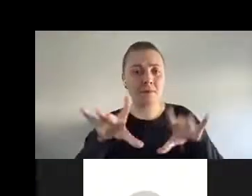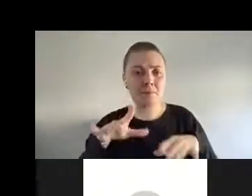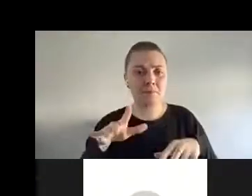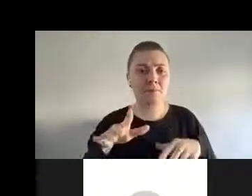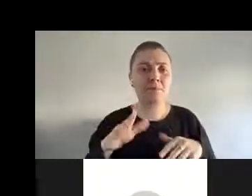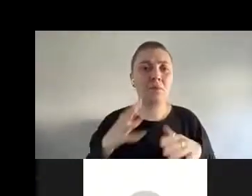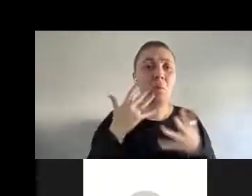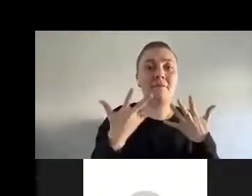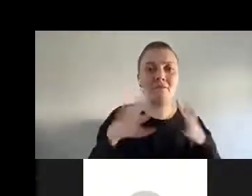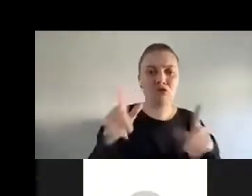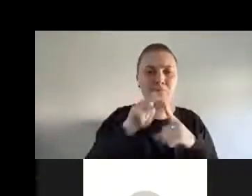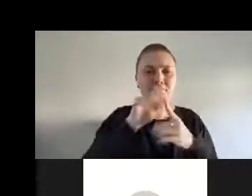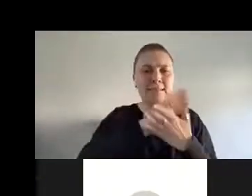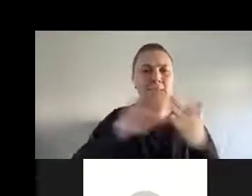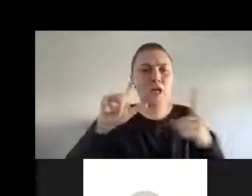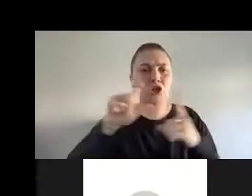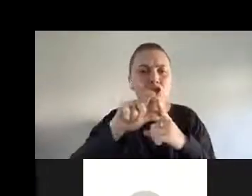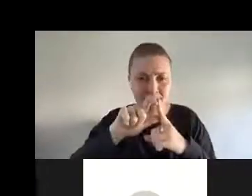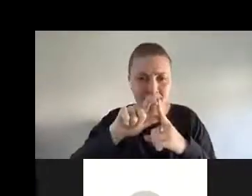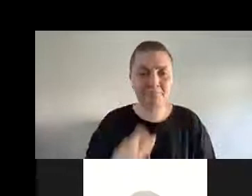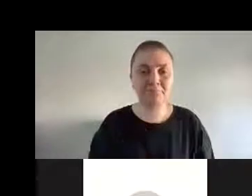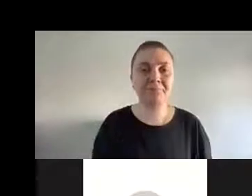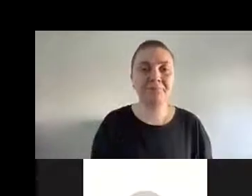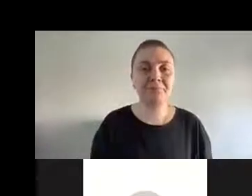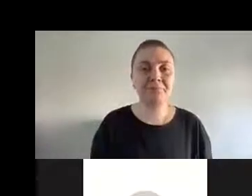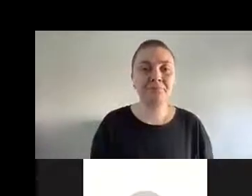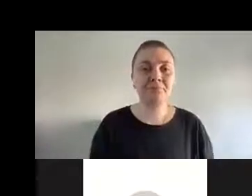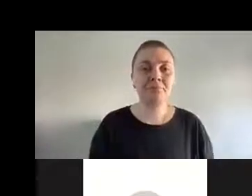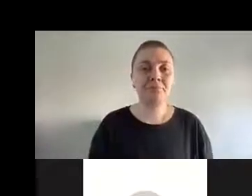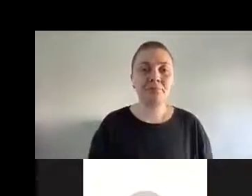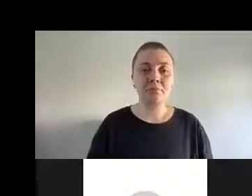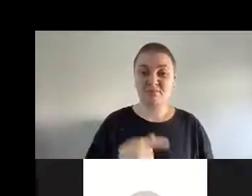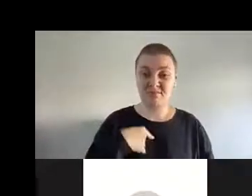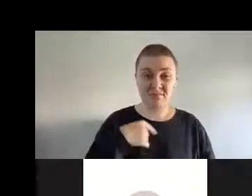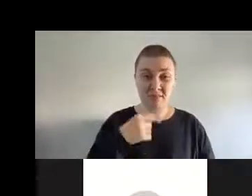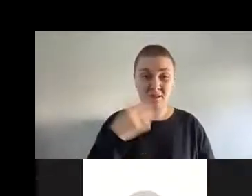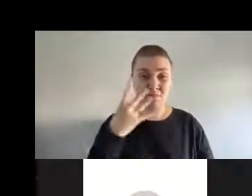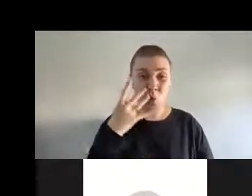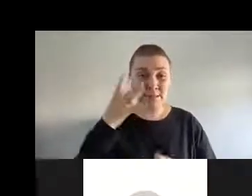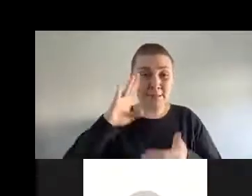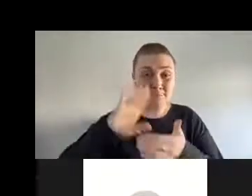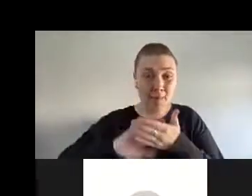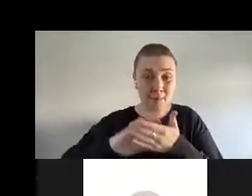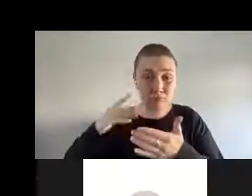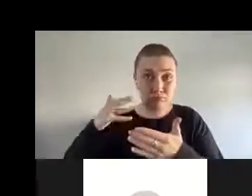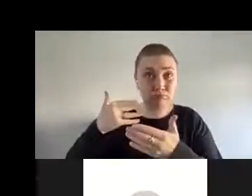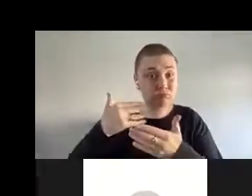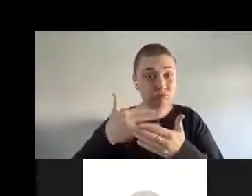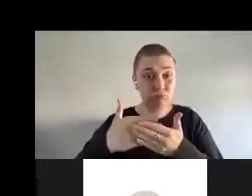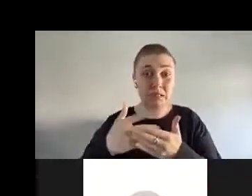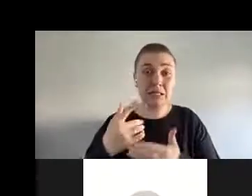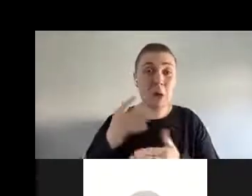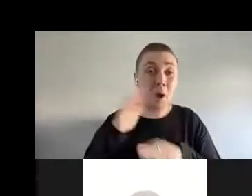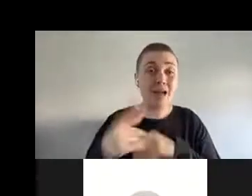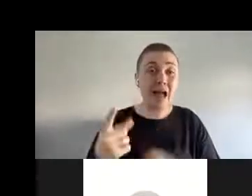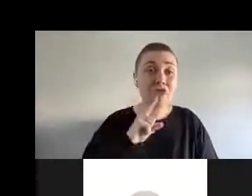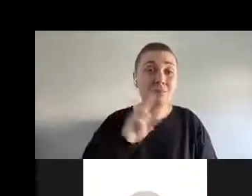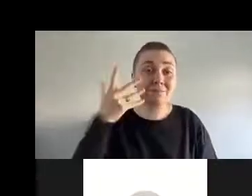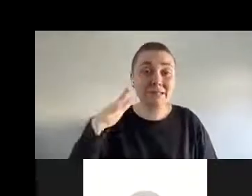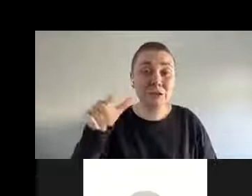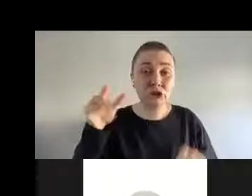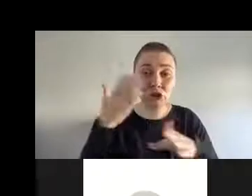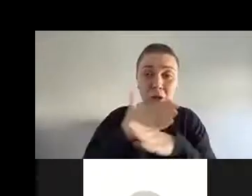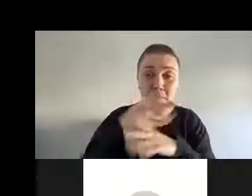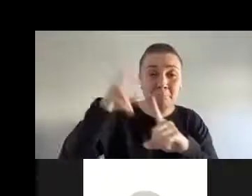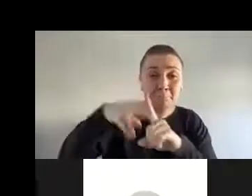completing my PhD. It took me 14 months, over 150 job applications,